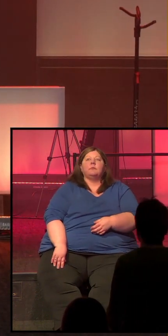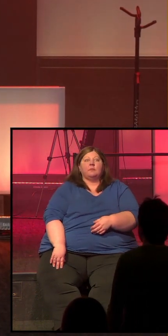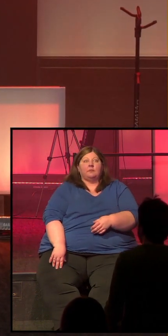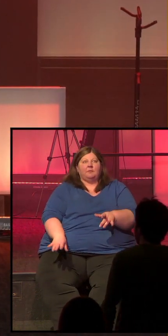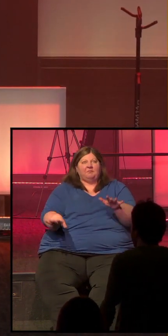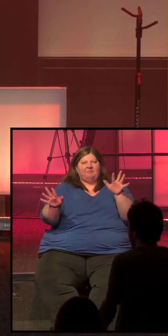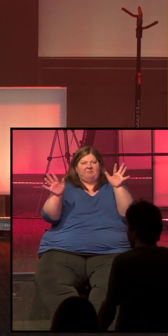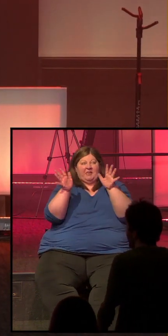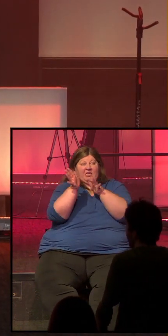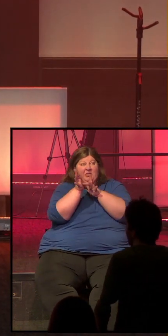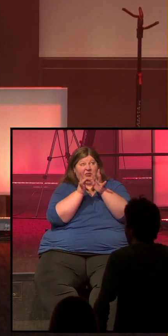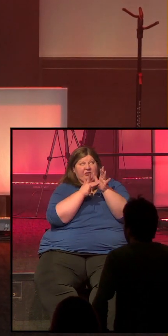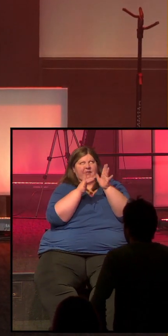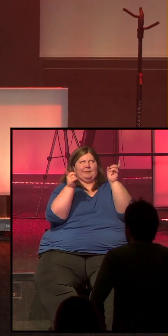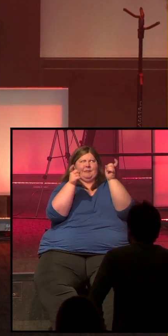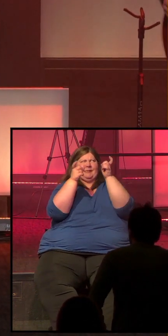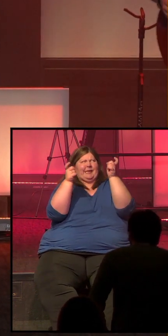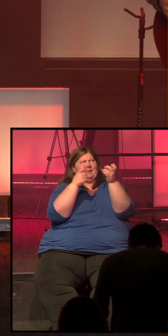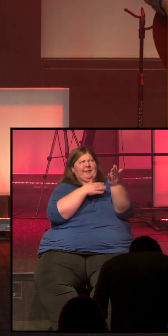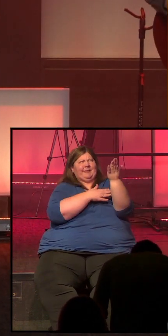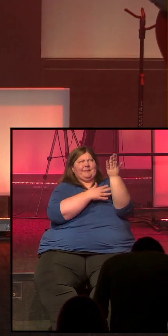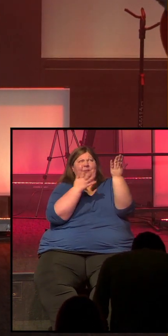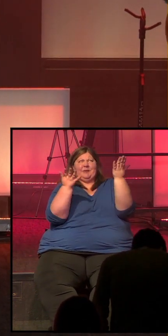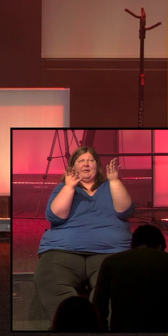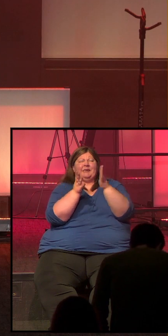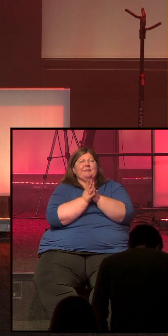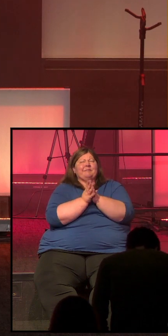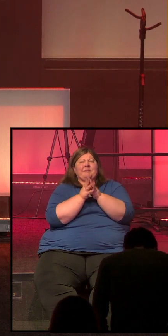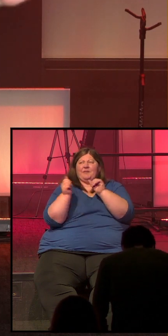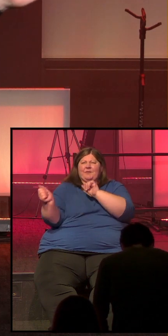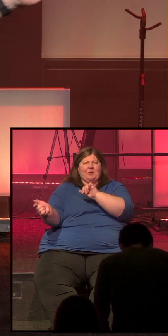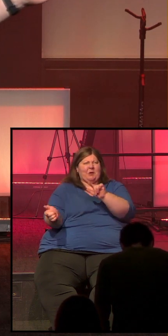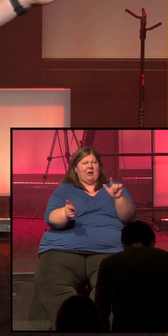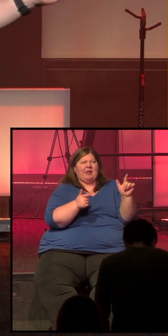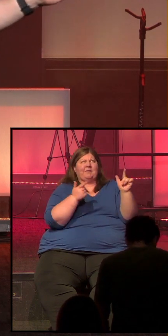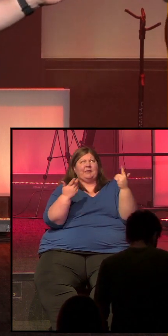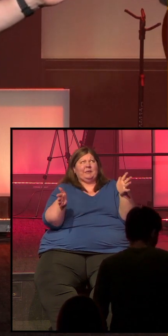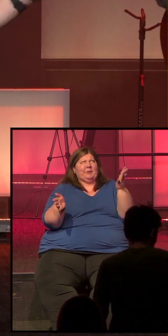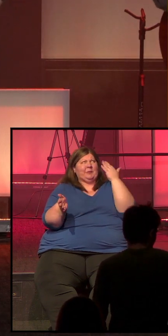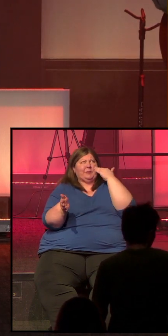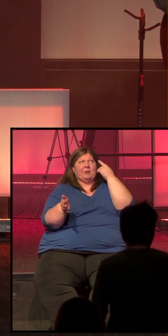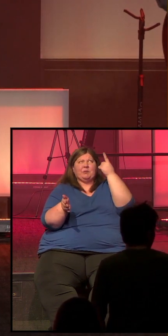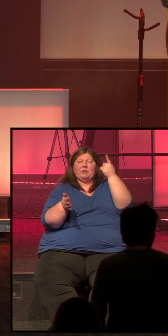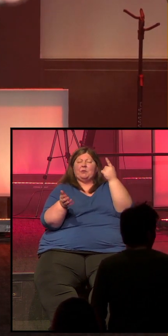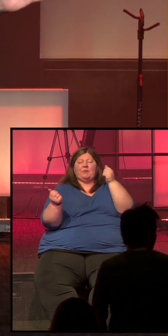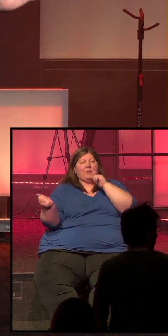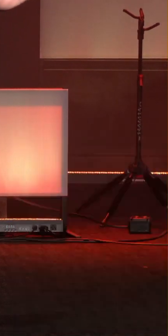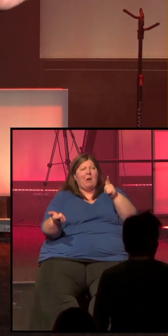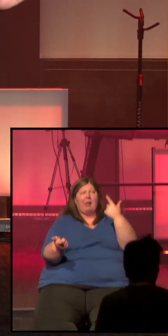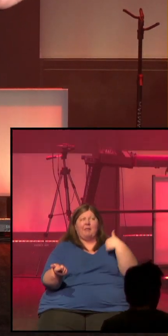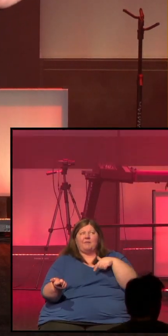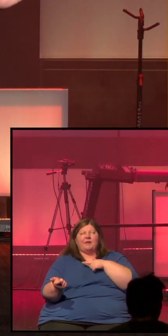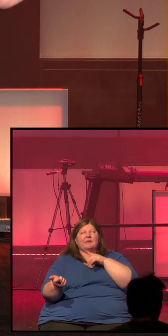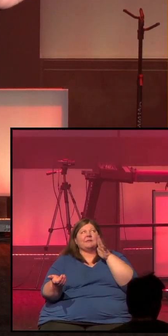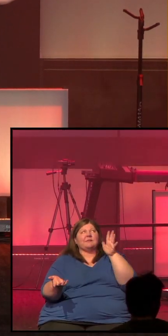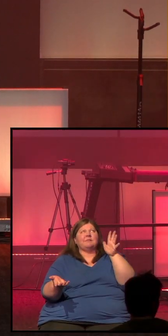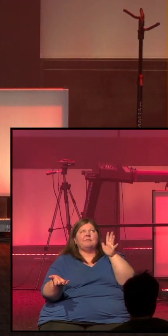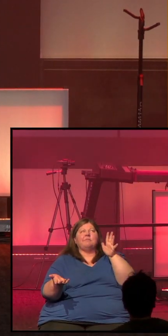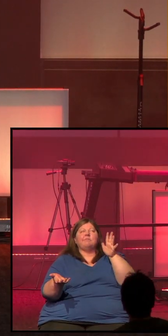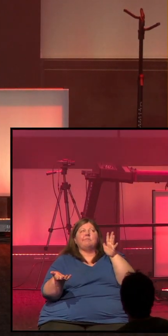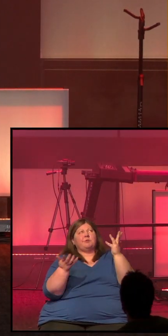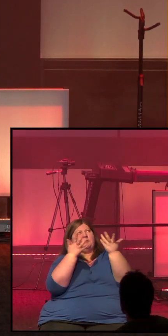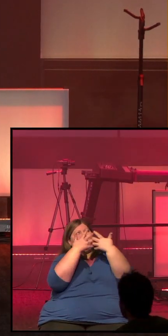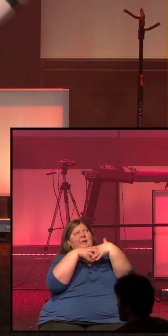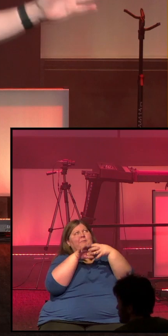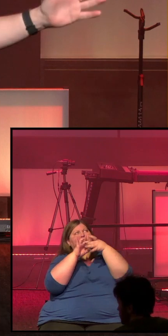So Jesus, that's what we celebrate this morning. For every single one of us who knows you, for every one of us, God, who's been reconciled